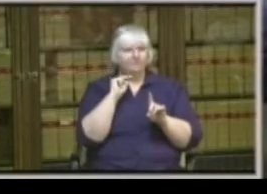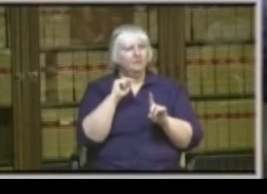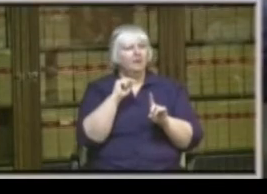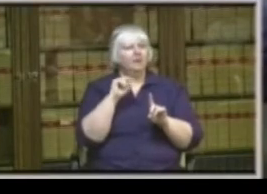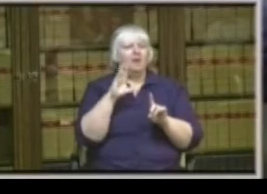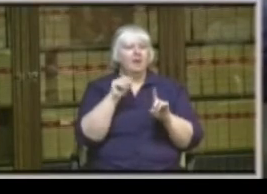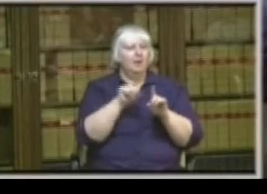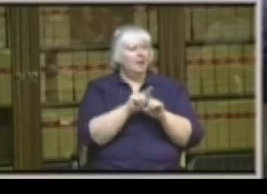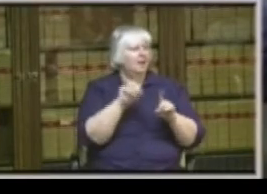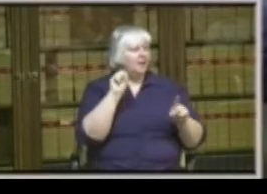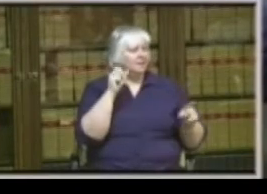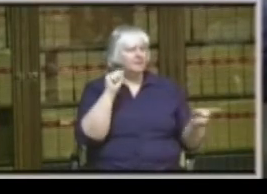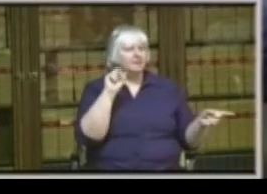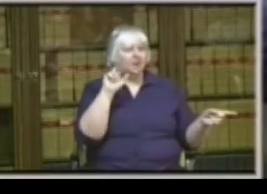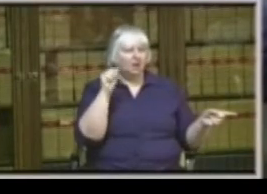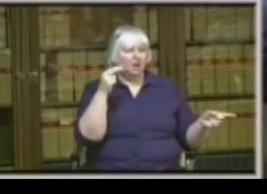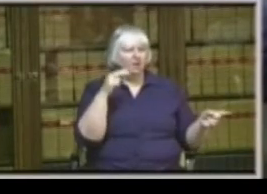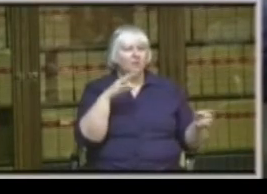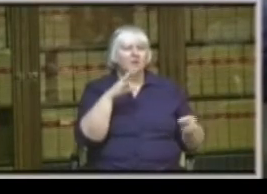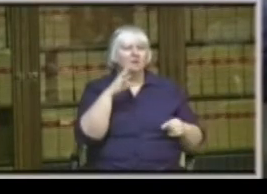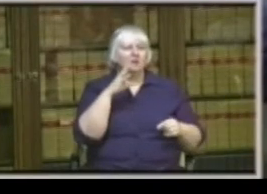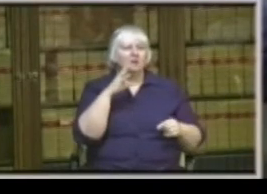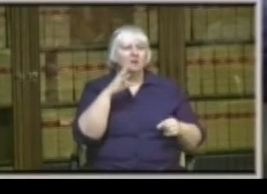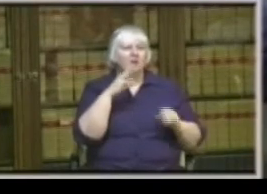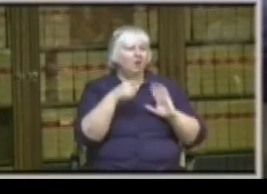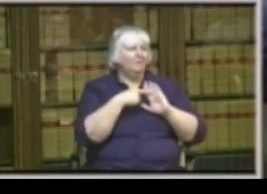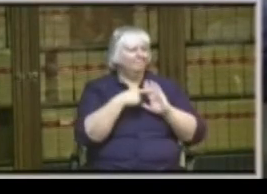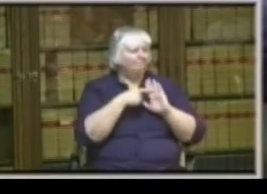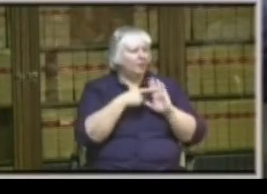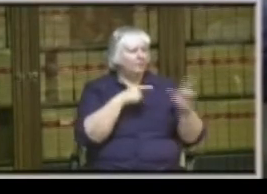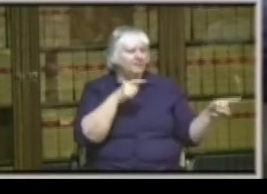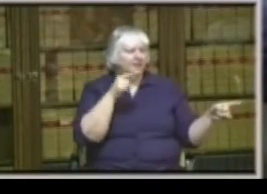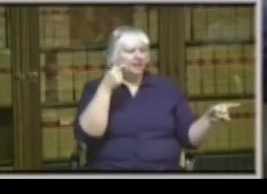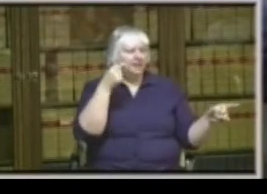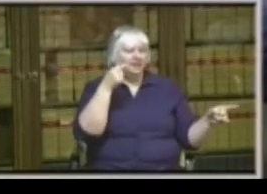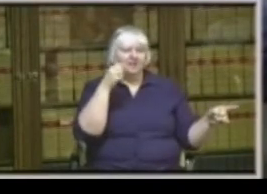Sarah was talking about, Representative Gelser was talking about,